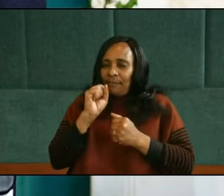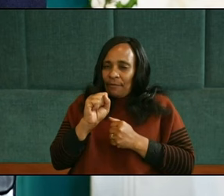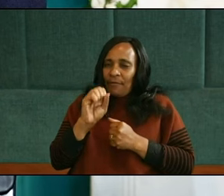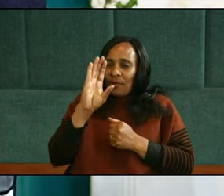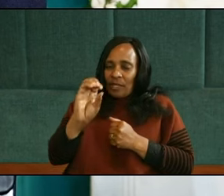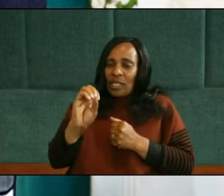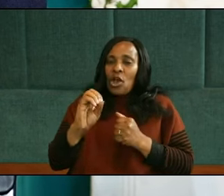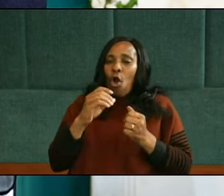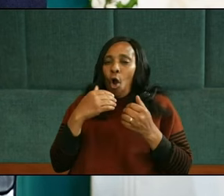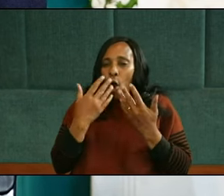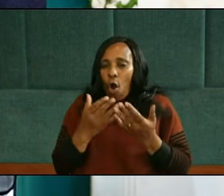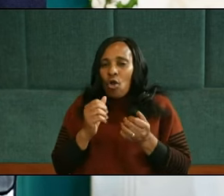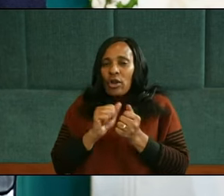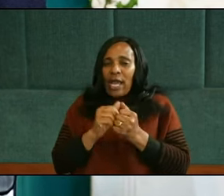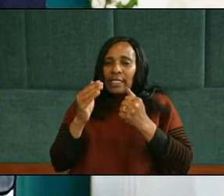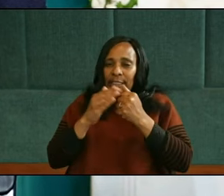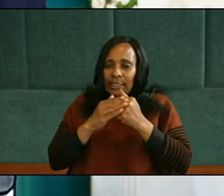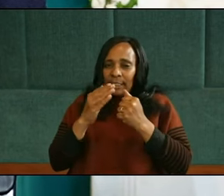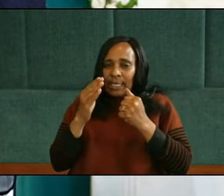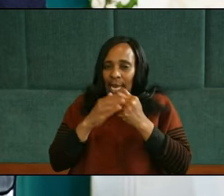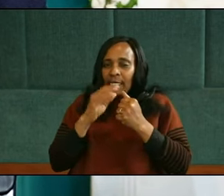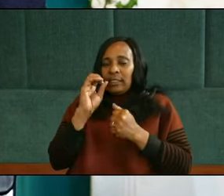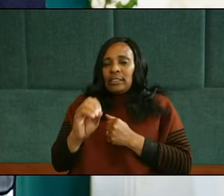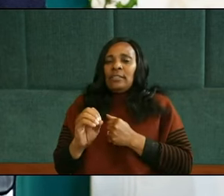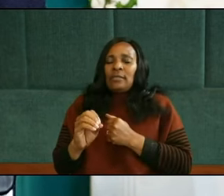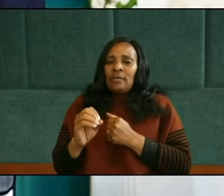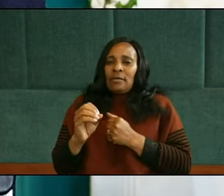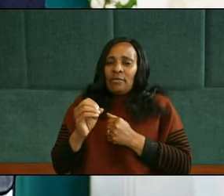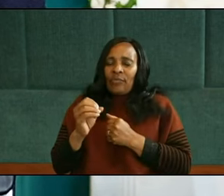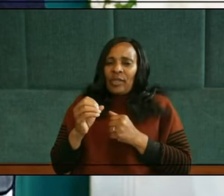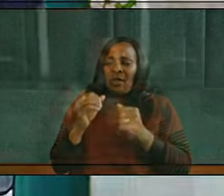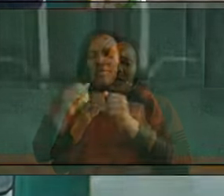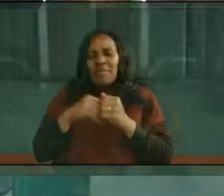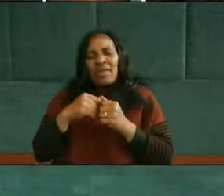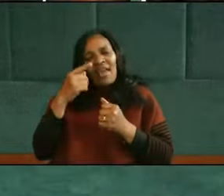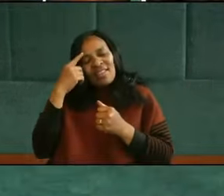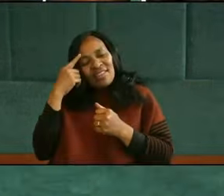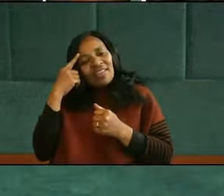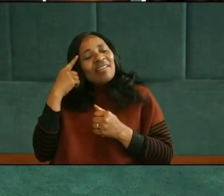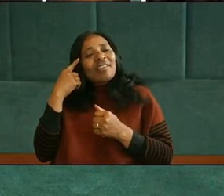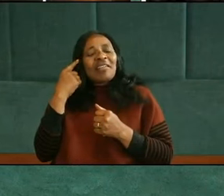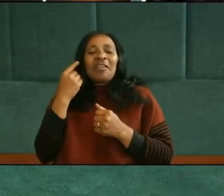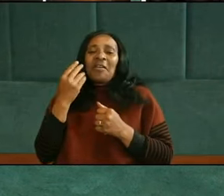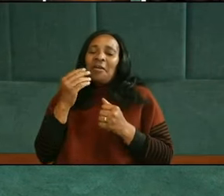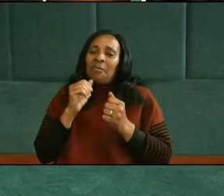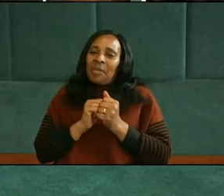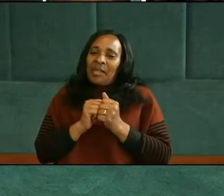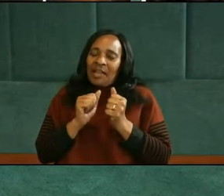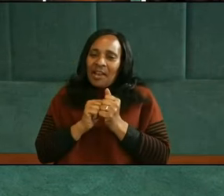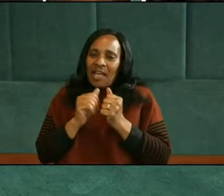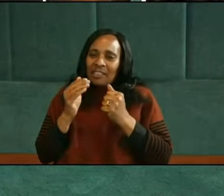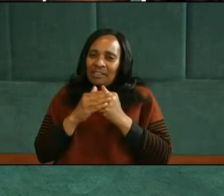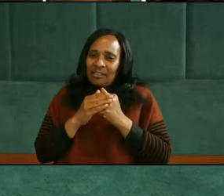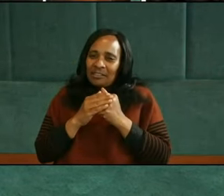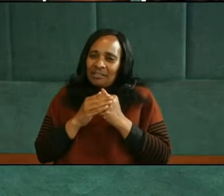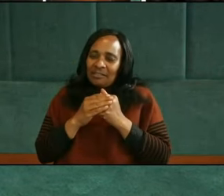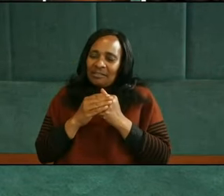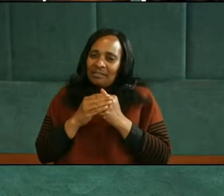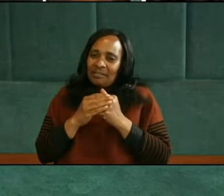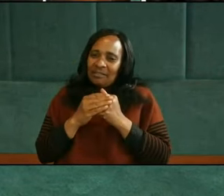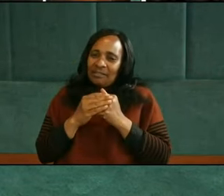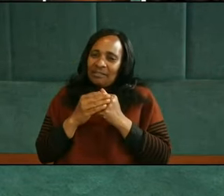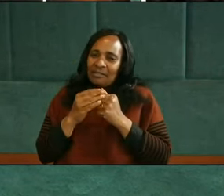1902 death records? I think 1902 death records. Why would you say so?